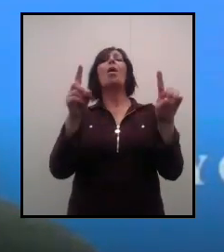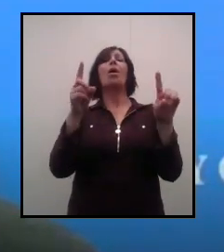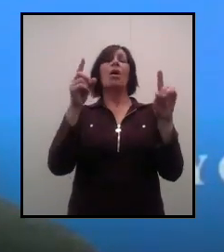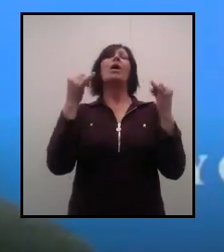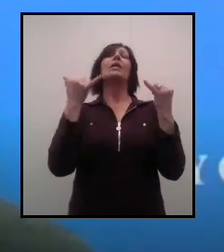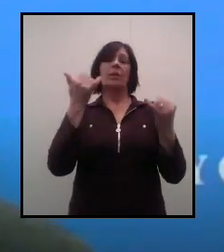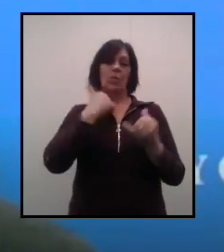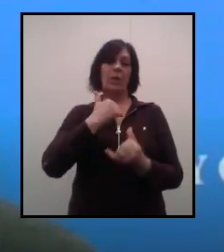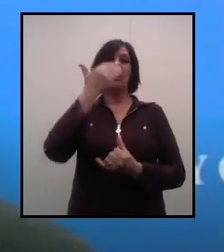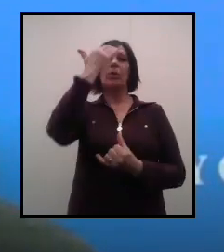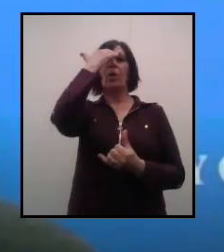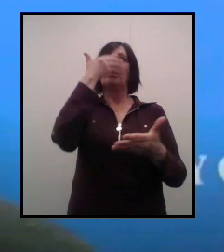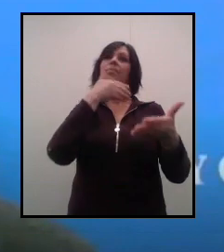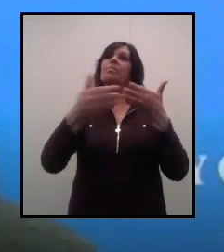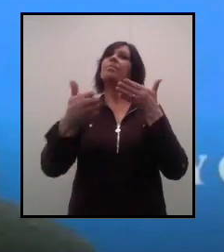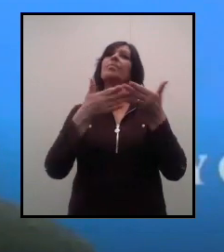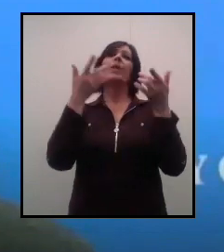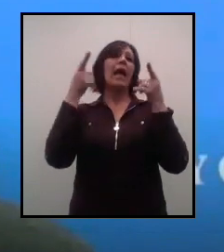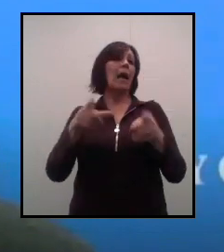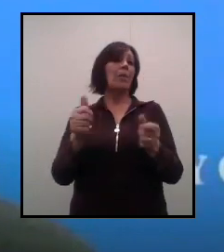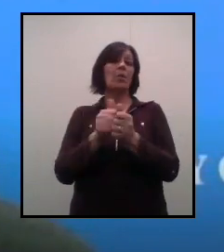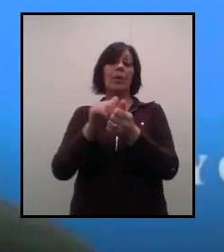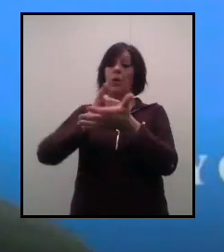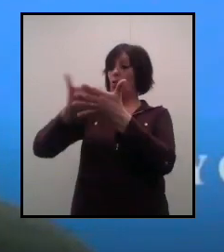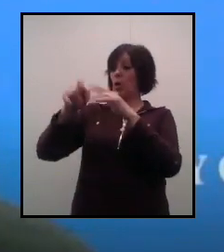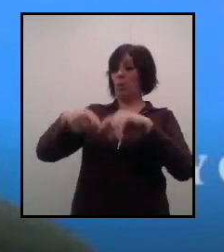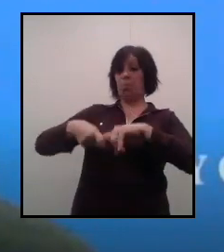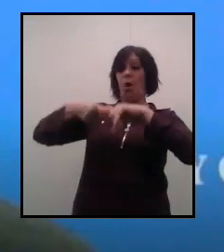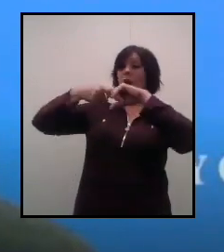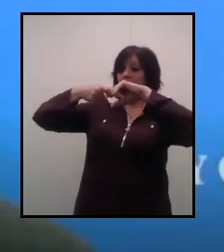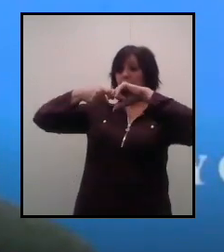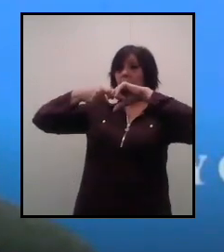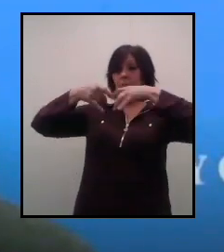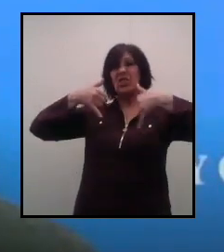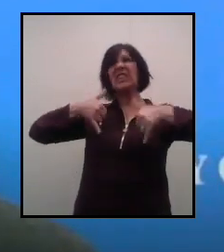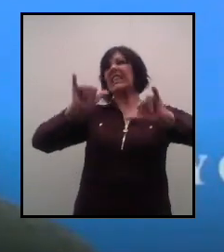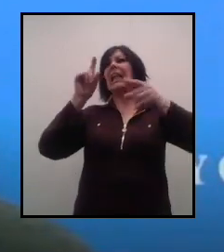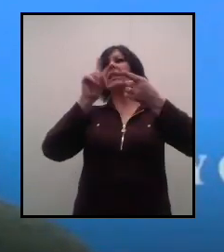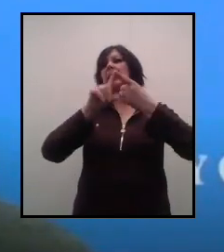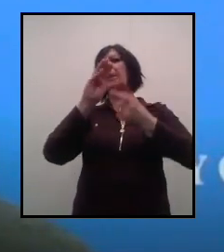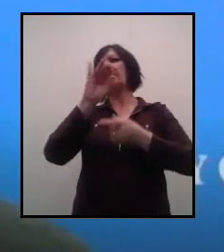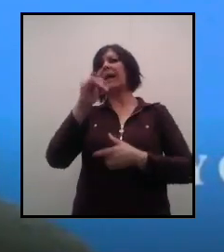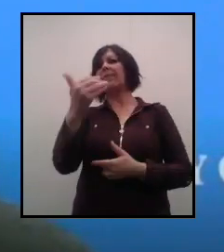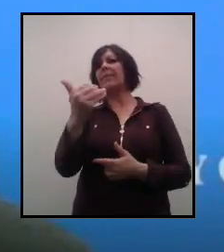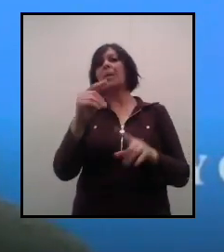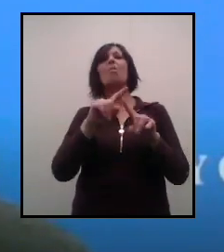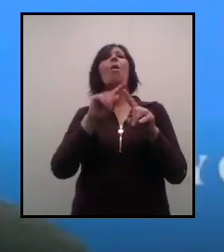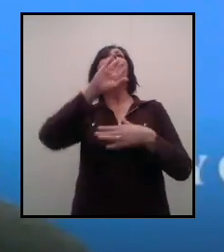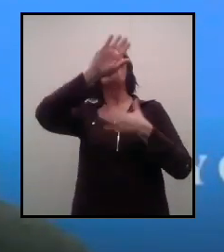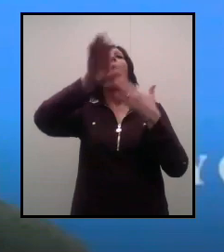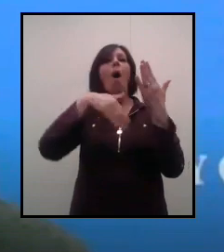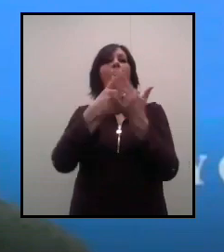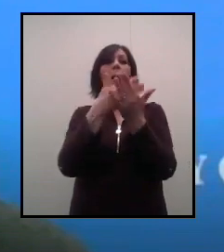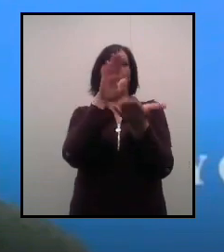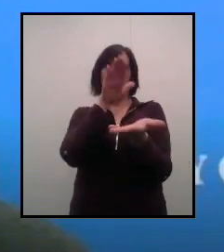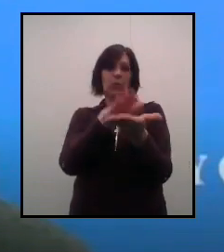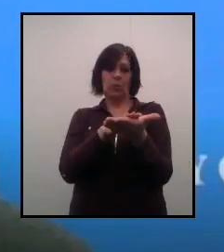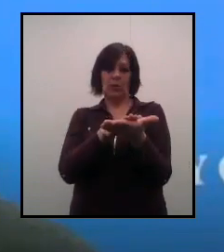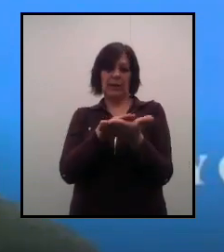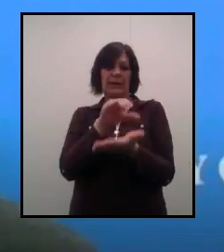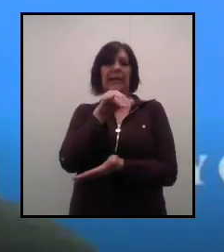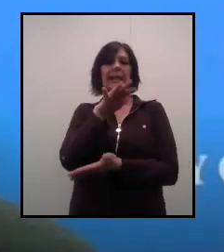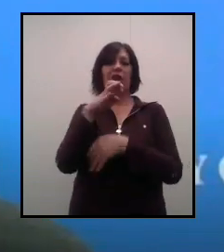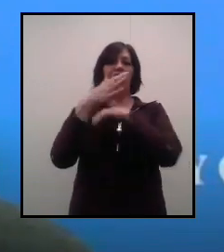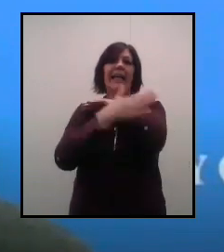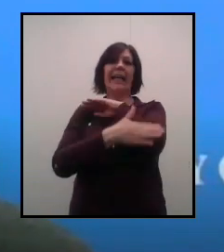that regardless of what happens with the New York pause order, which is still in effect until May 15th, all schools in Erie County, in